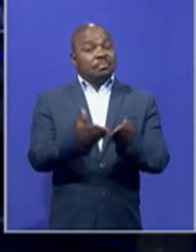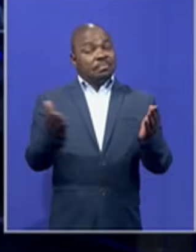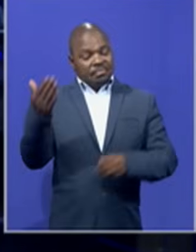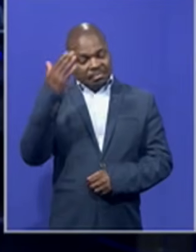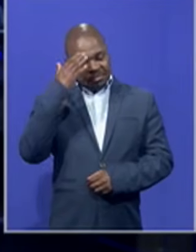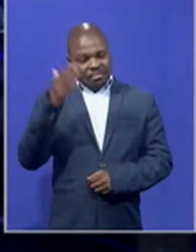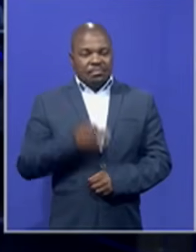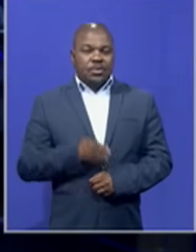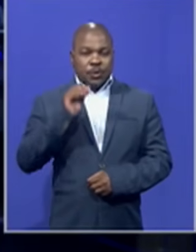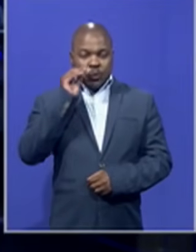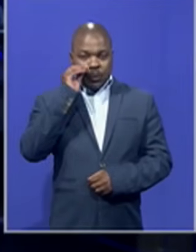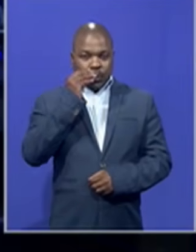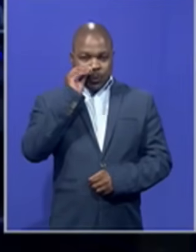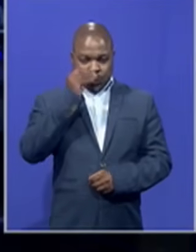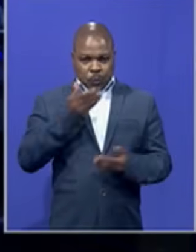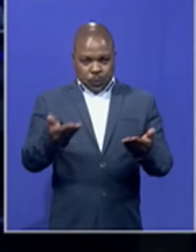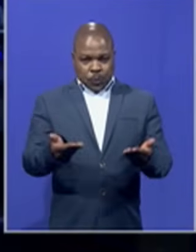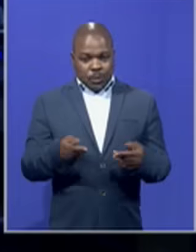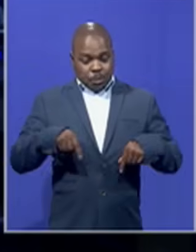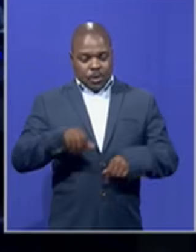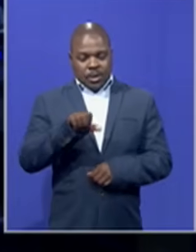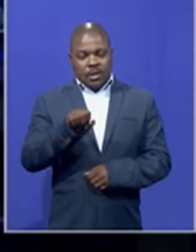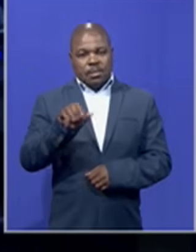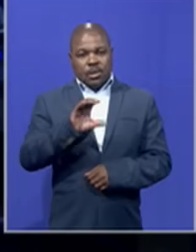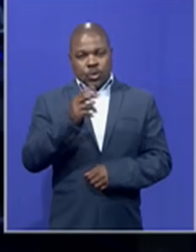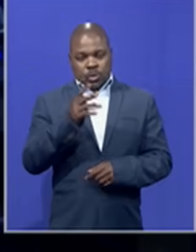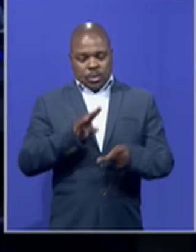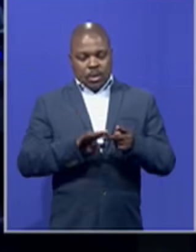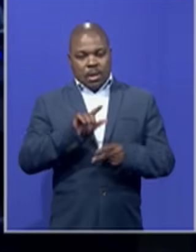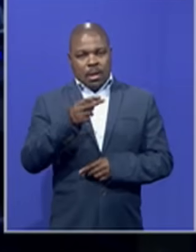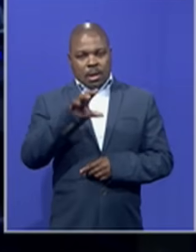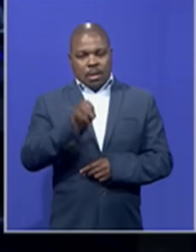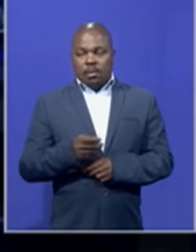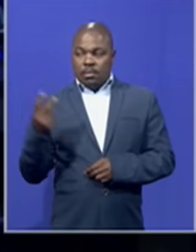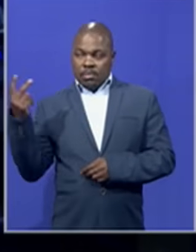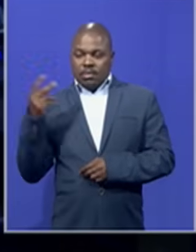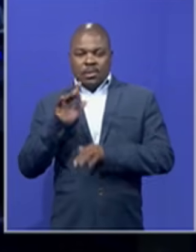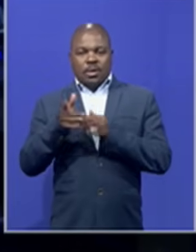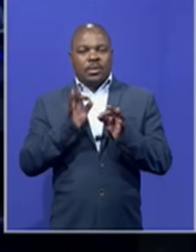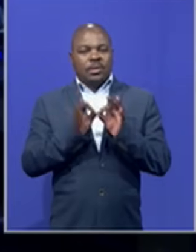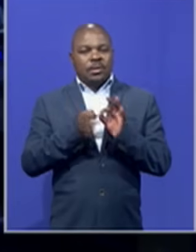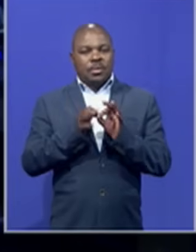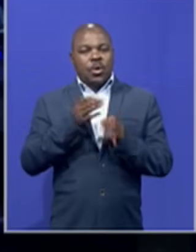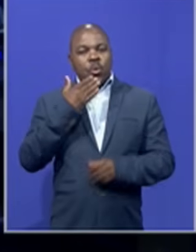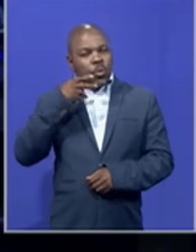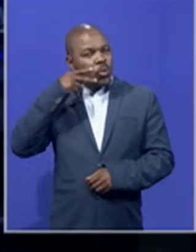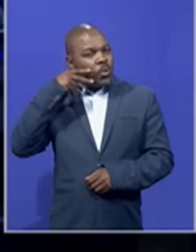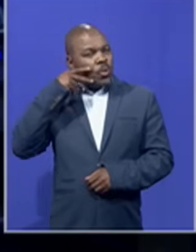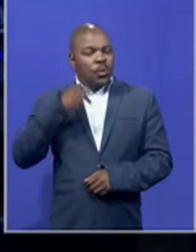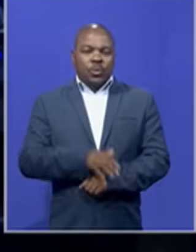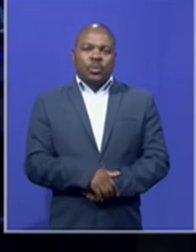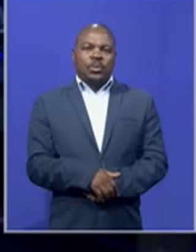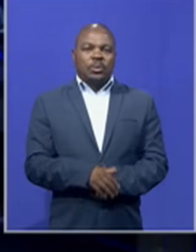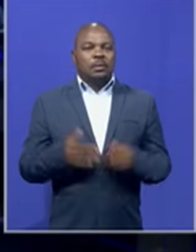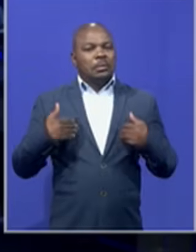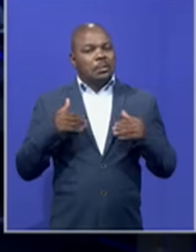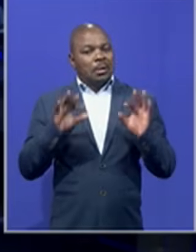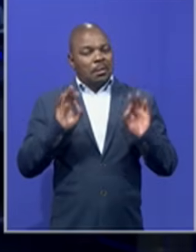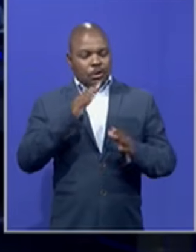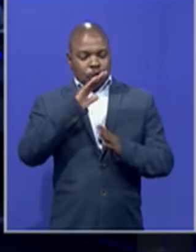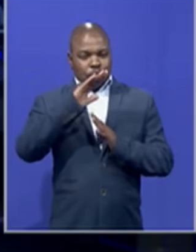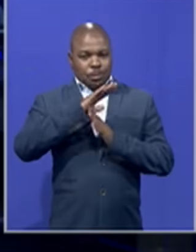Dumela ke a amohela ditabeng tsena tsa Sesotho SABC 2 le lehae. Puong ya matsoho ke na le tlou e leng Augustine Letlalo. Ha re di thakgole ka